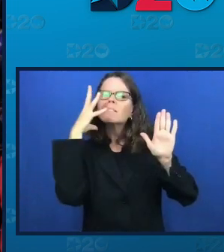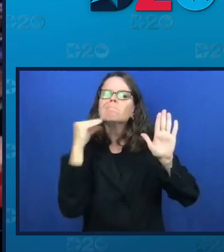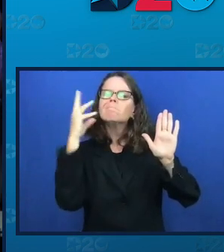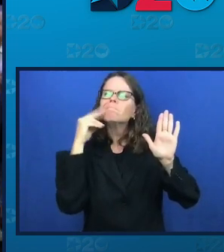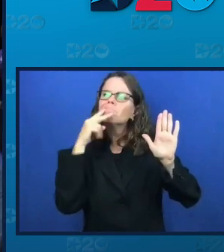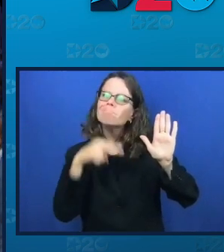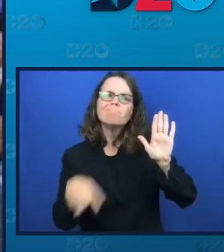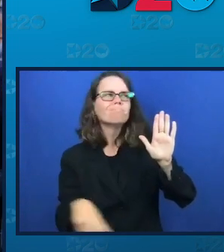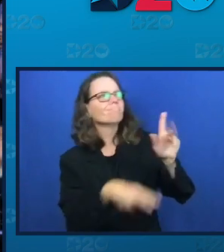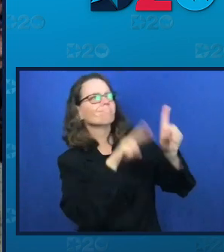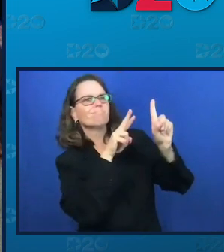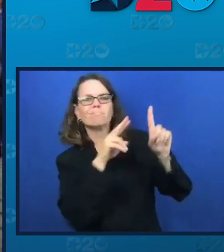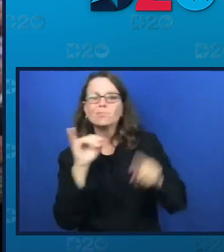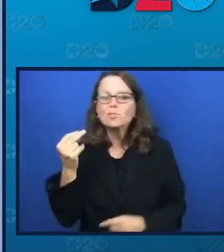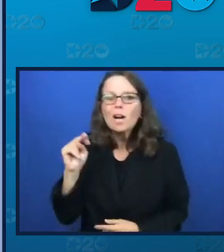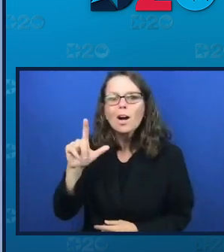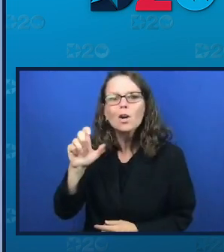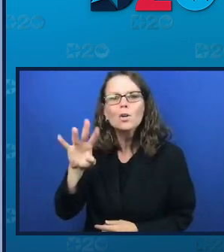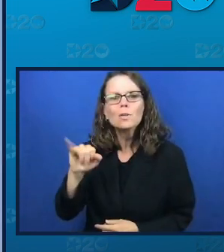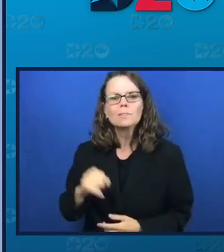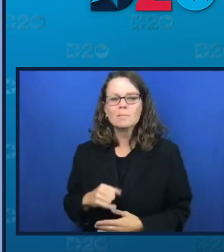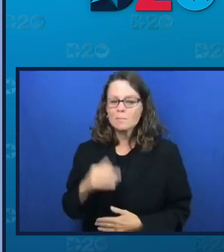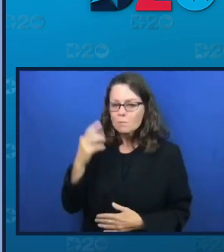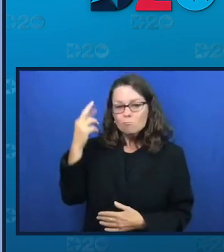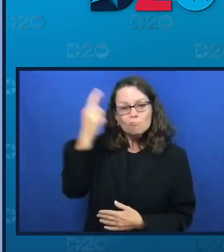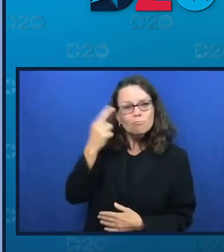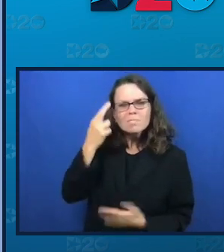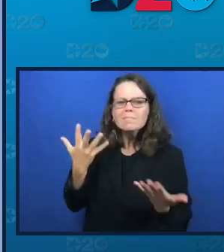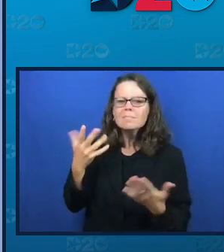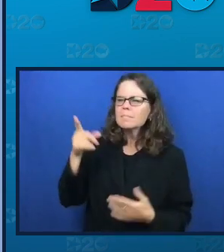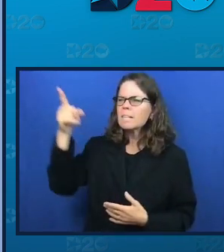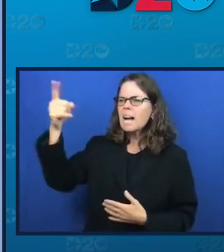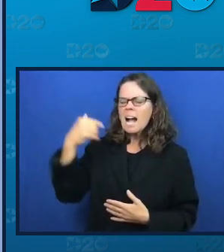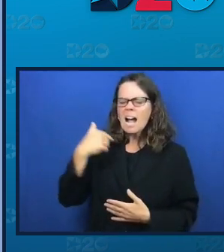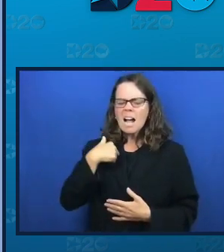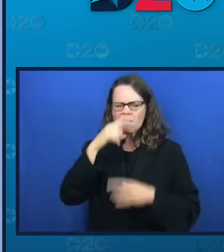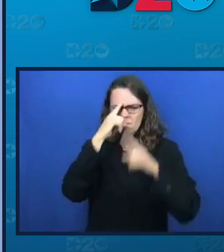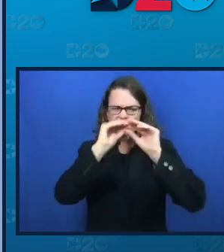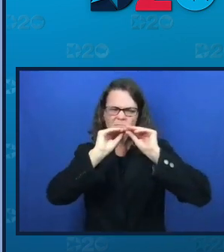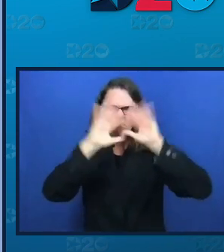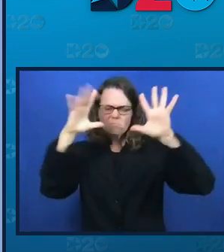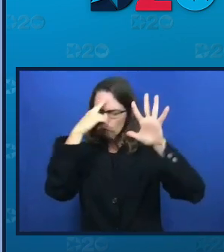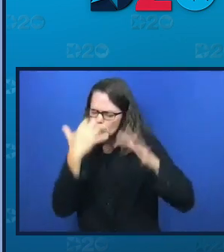weightiness of purpose. I got arrested a few times during the 60s.